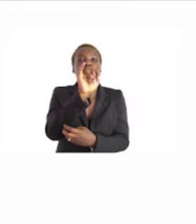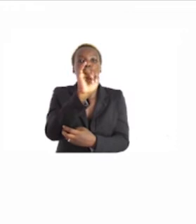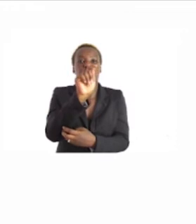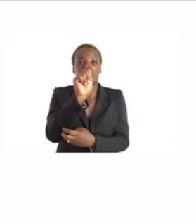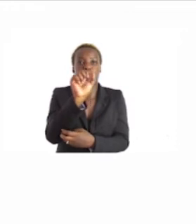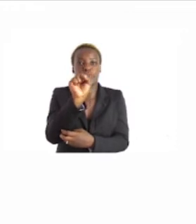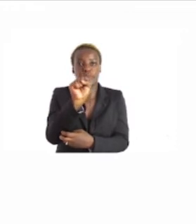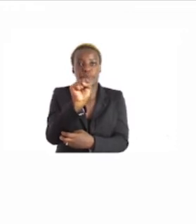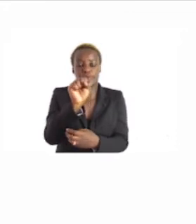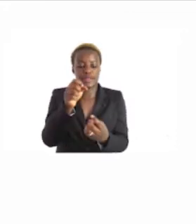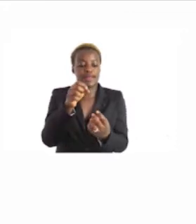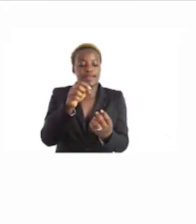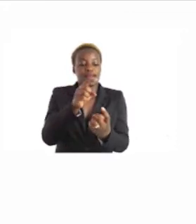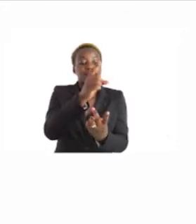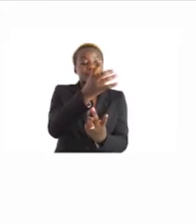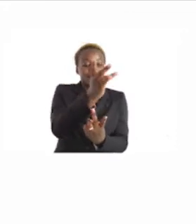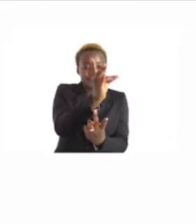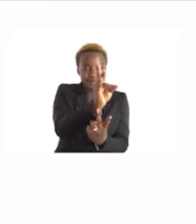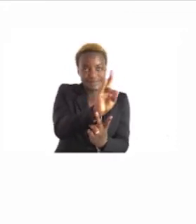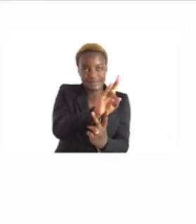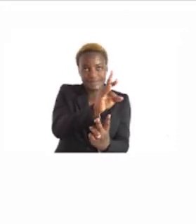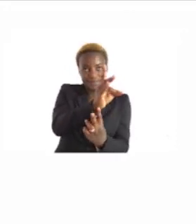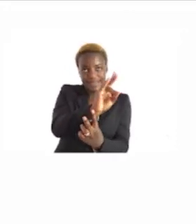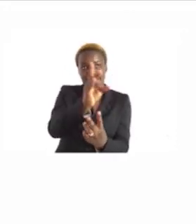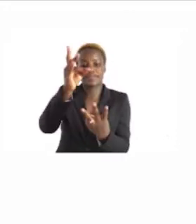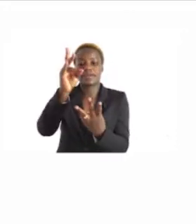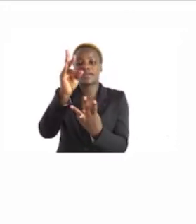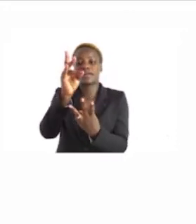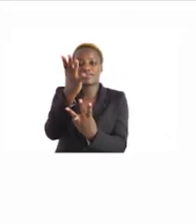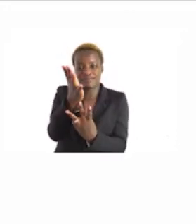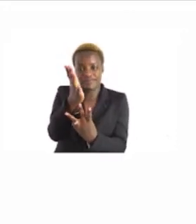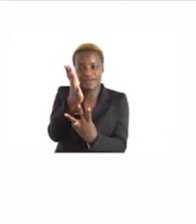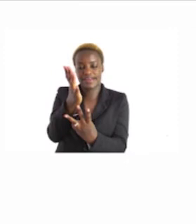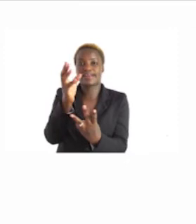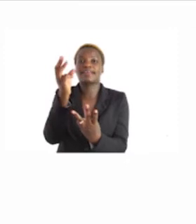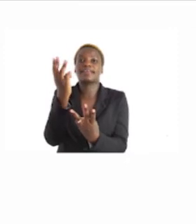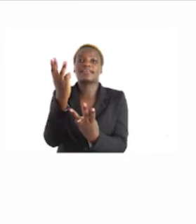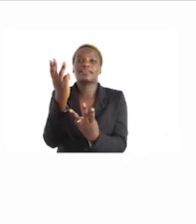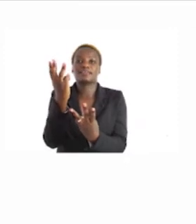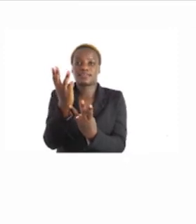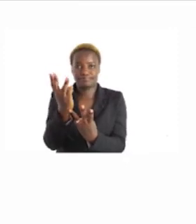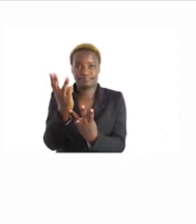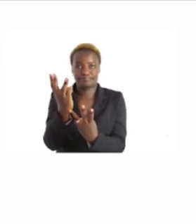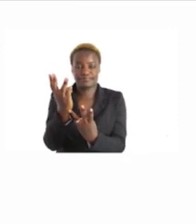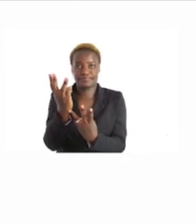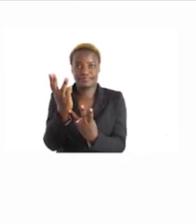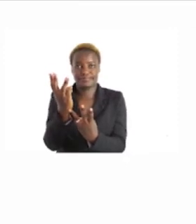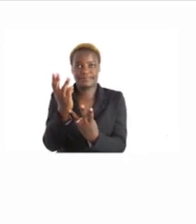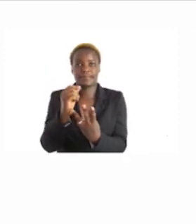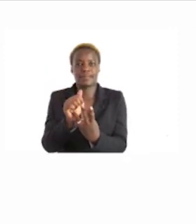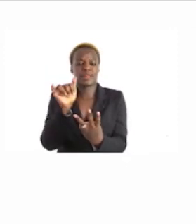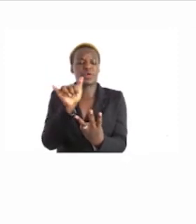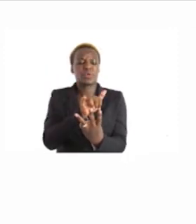in the first box the 7, the second box has the 5, and the third box has the 3. So the one